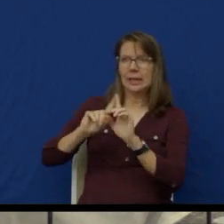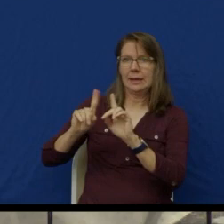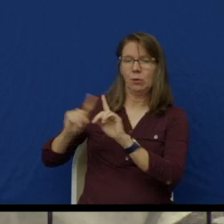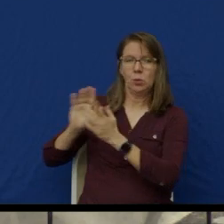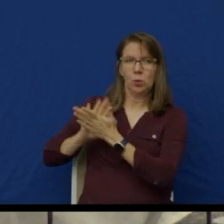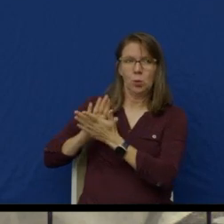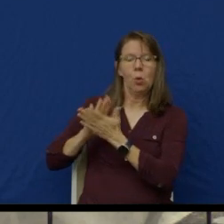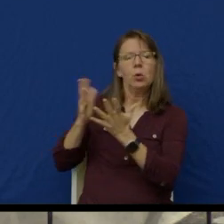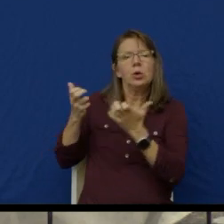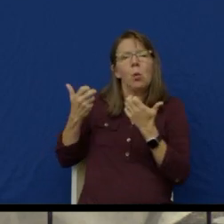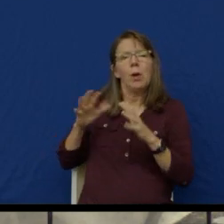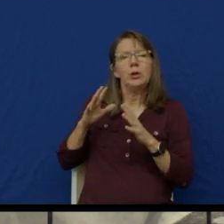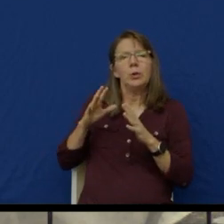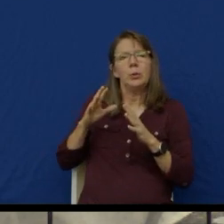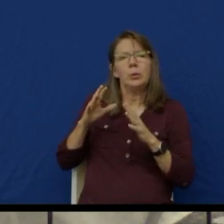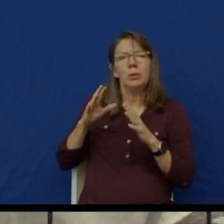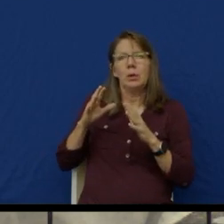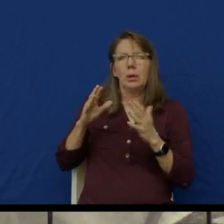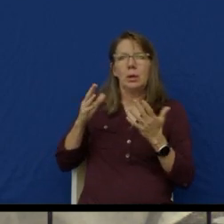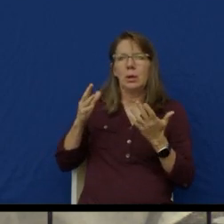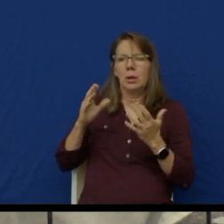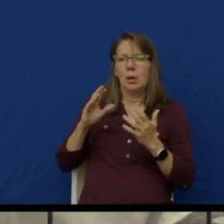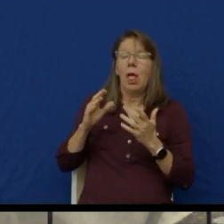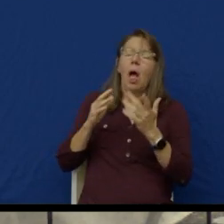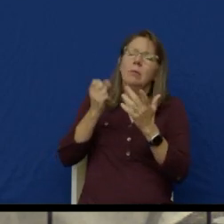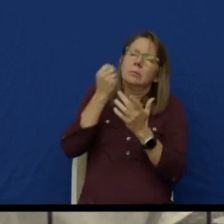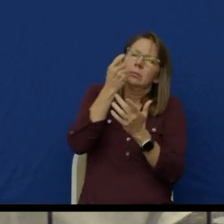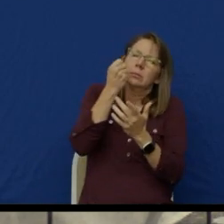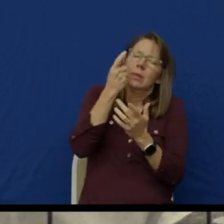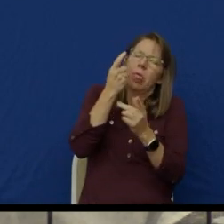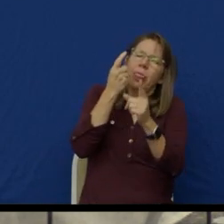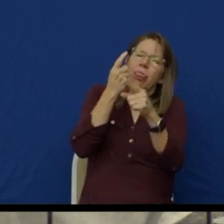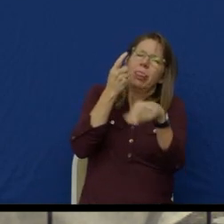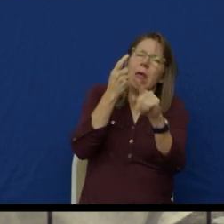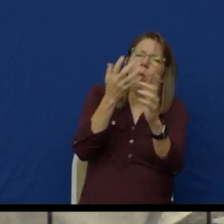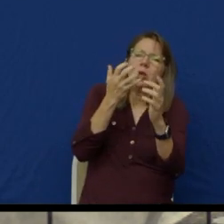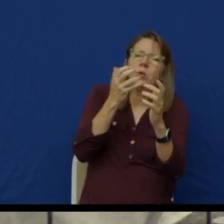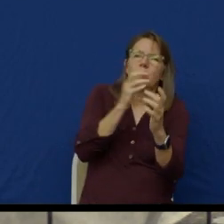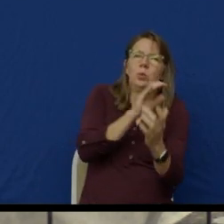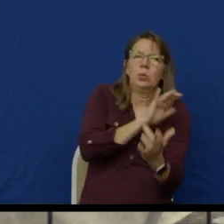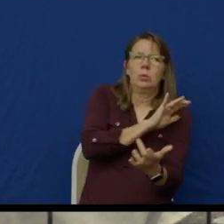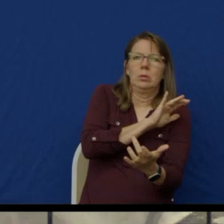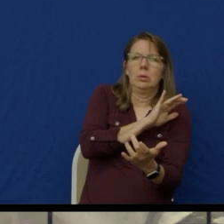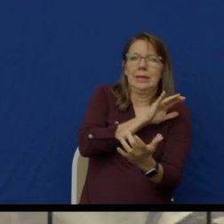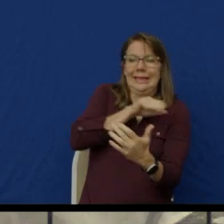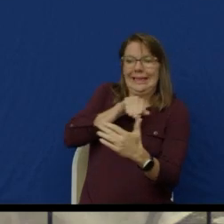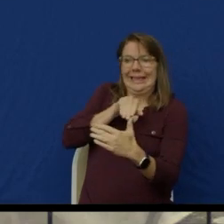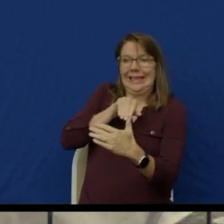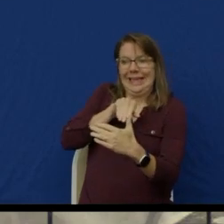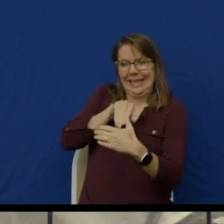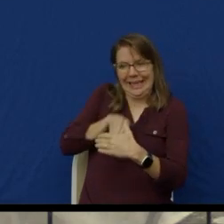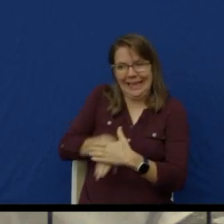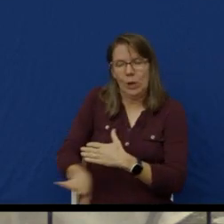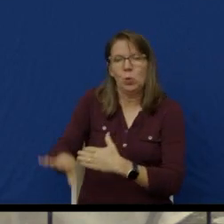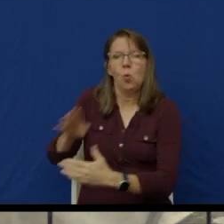course, they're trying to reach homes as well through a variety of methods. And actually, they're finding online is one of the best ways to reach them